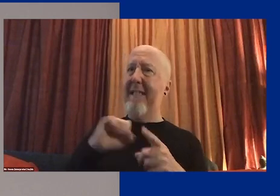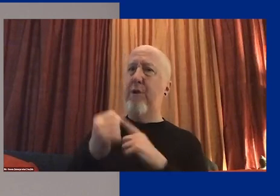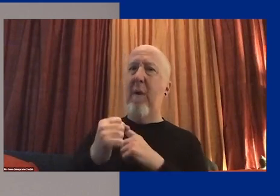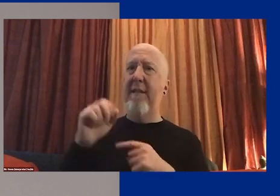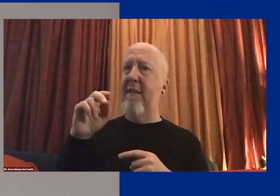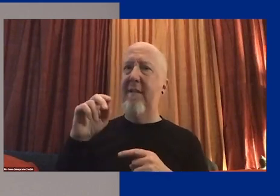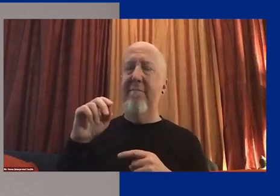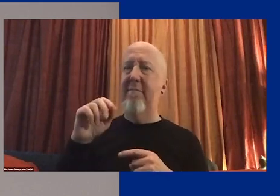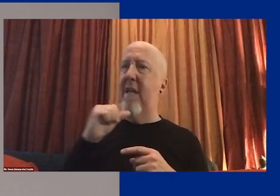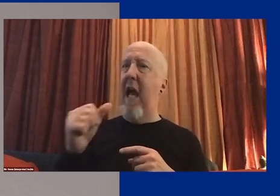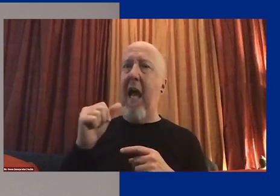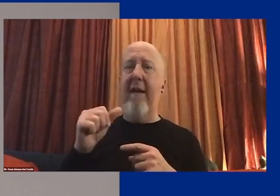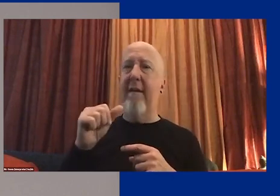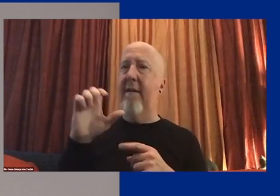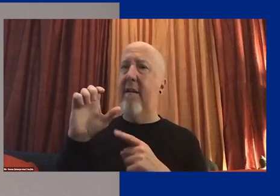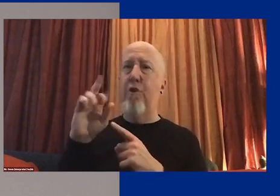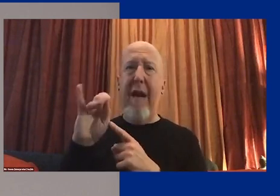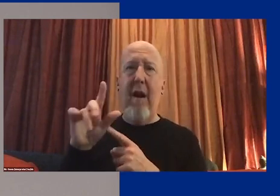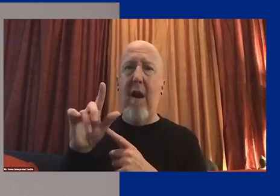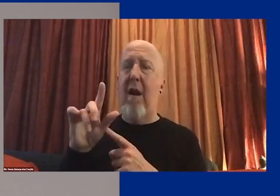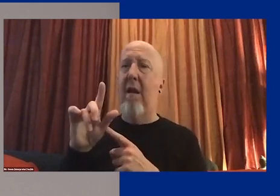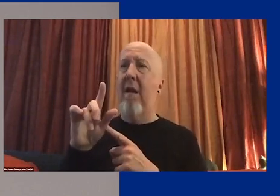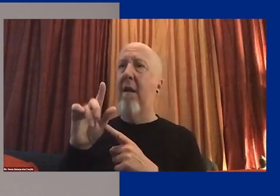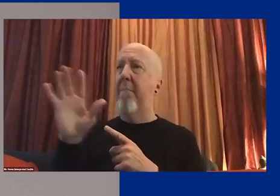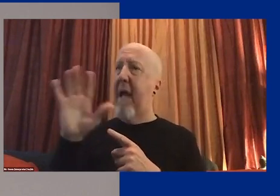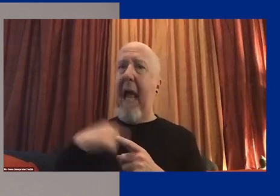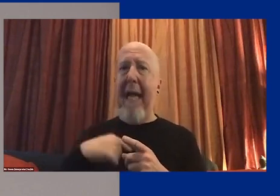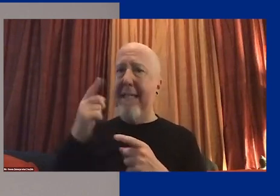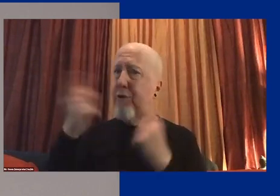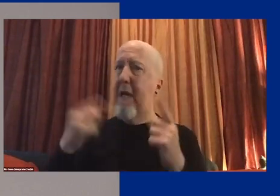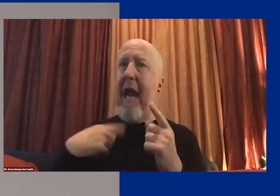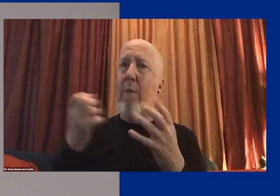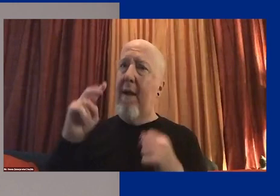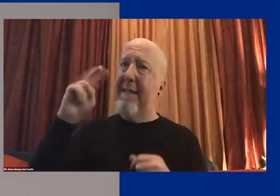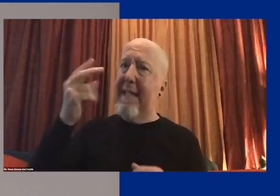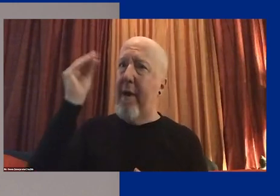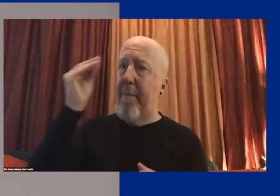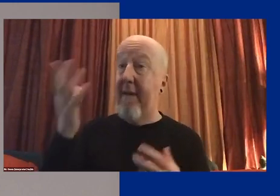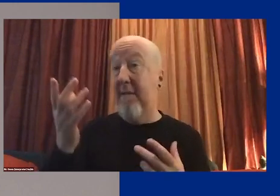and I'd like a second opinion. That may be another route to go.